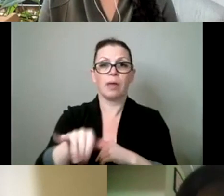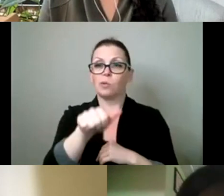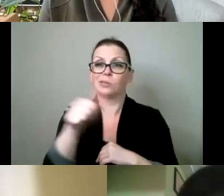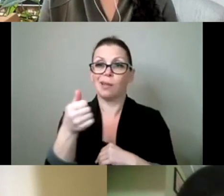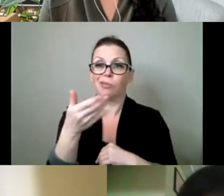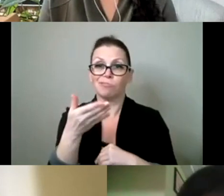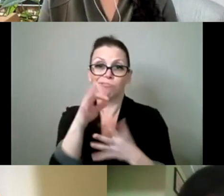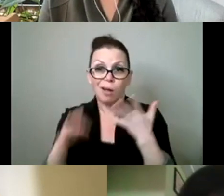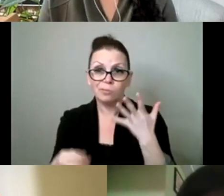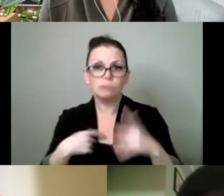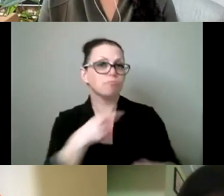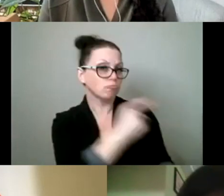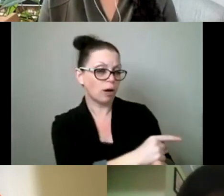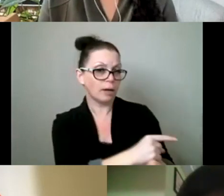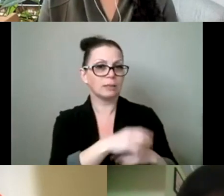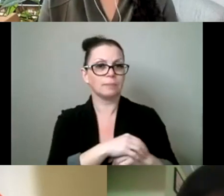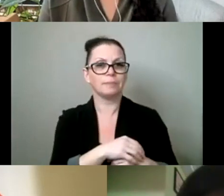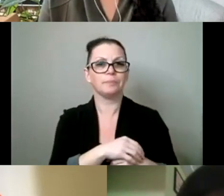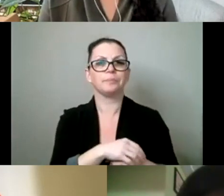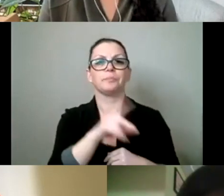So